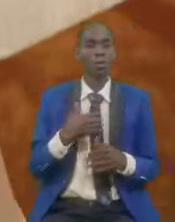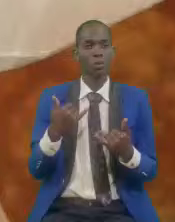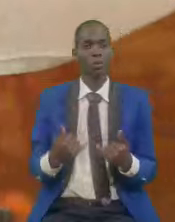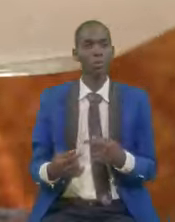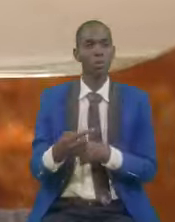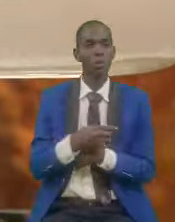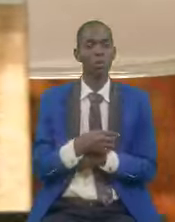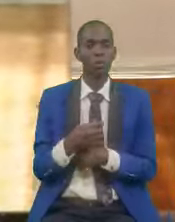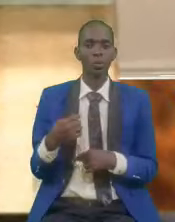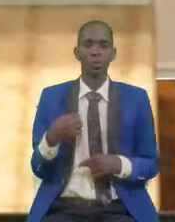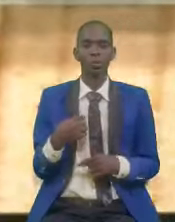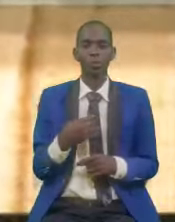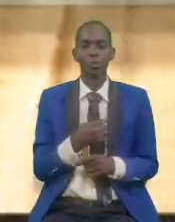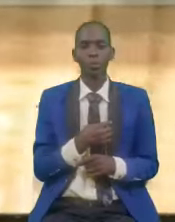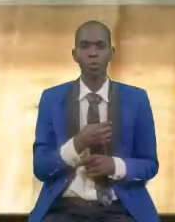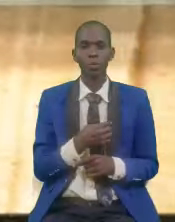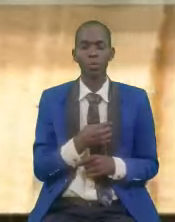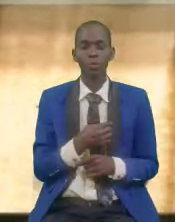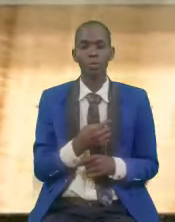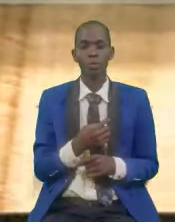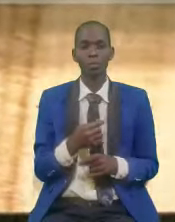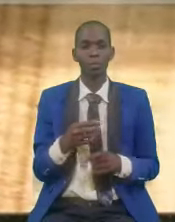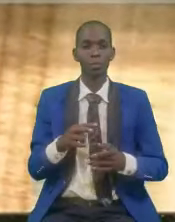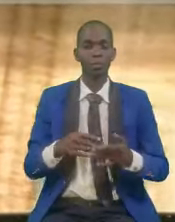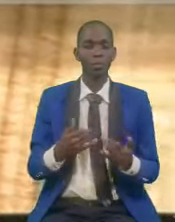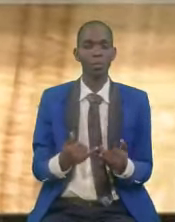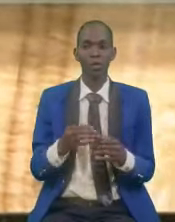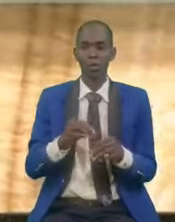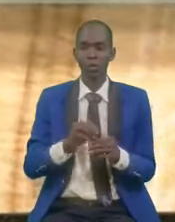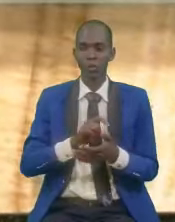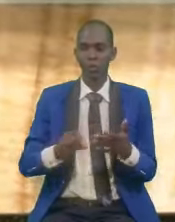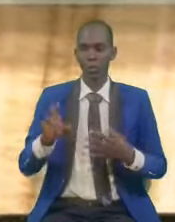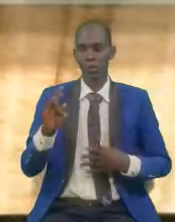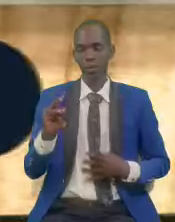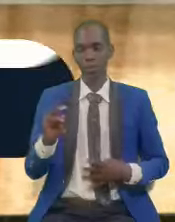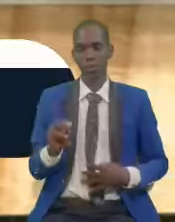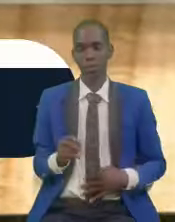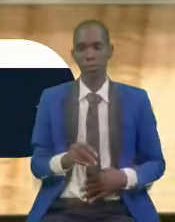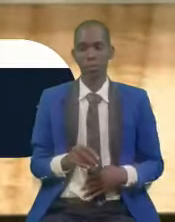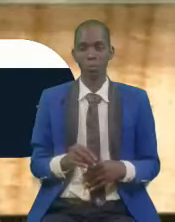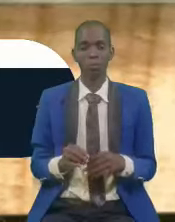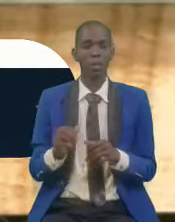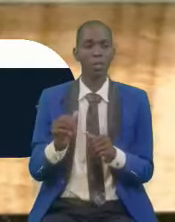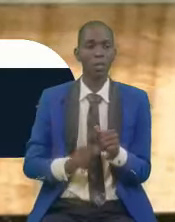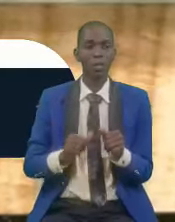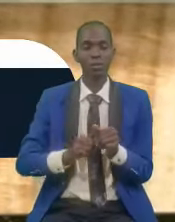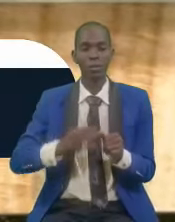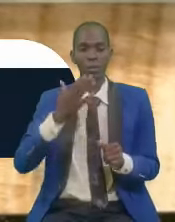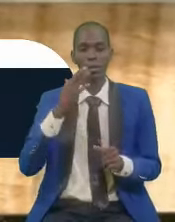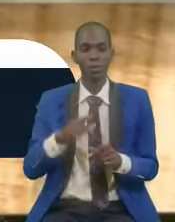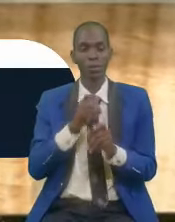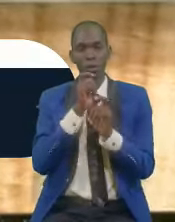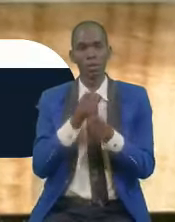chapter 1, verse 17. In verse 17, every good gift and